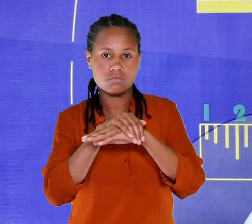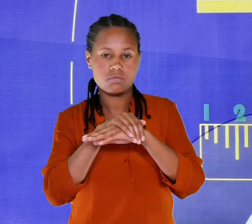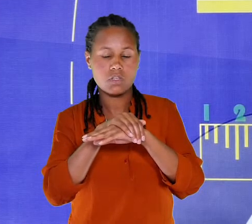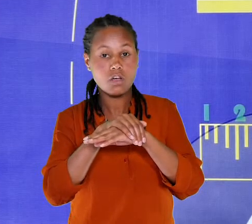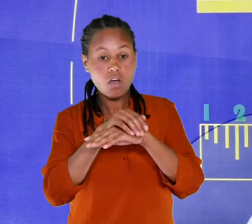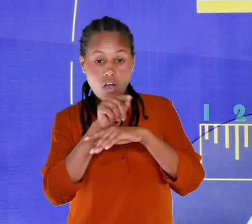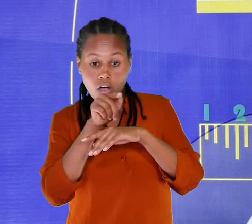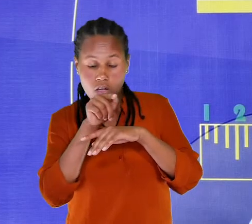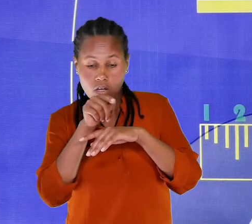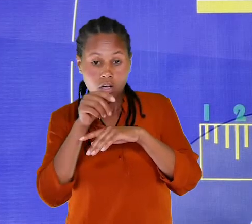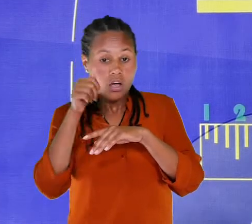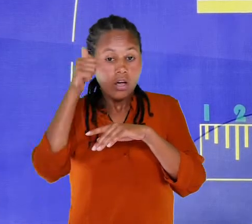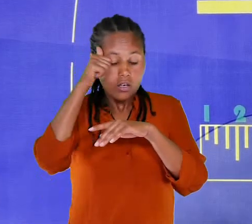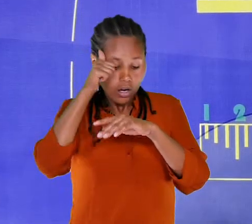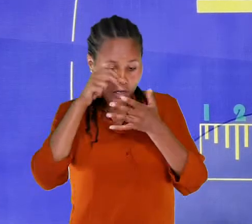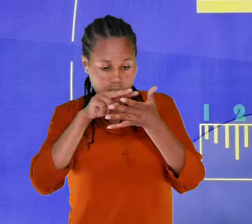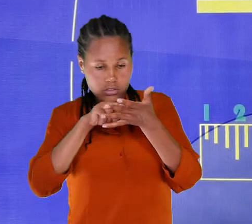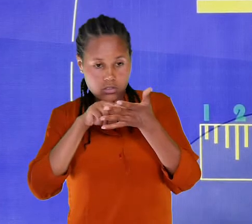He studies English